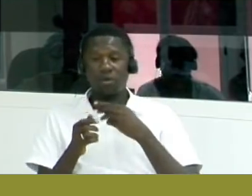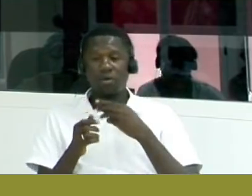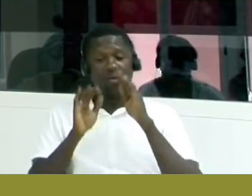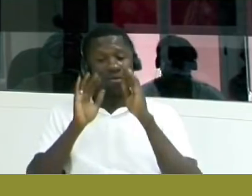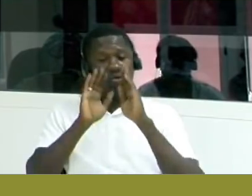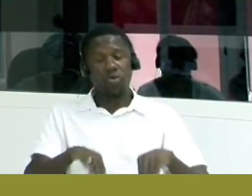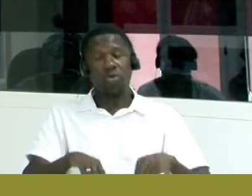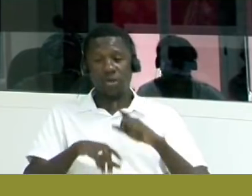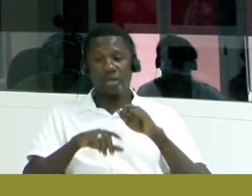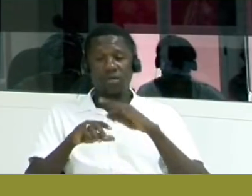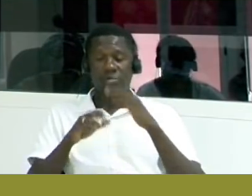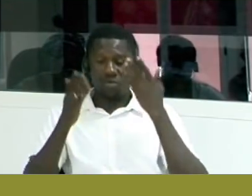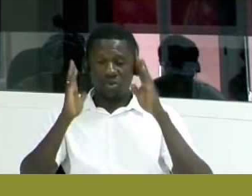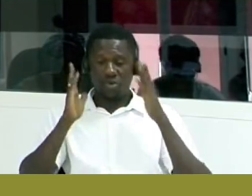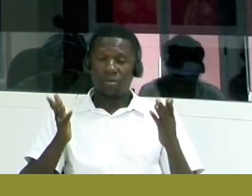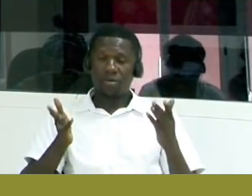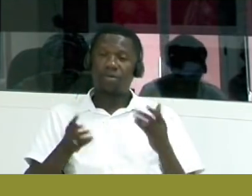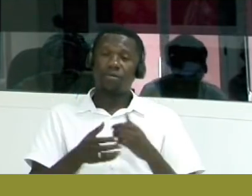that gradually.